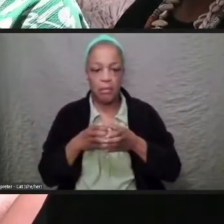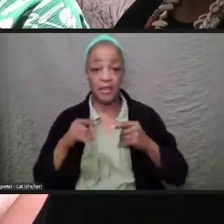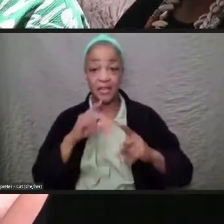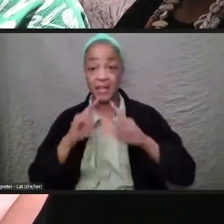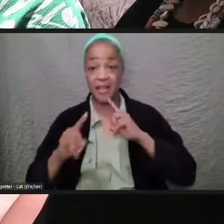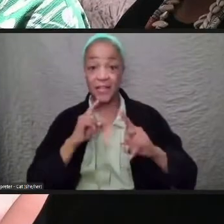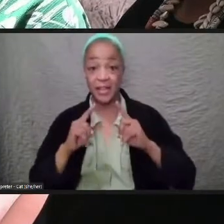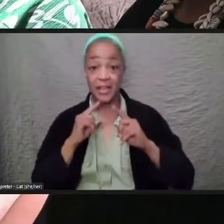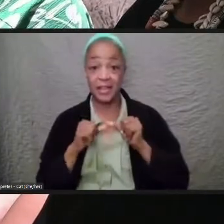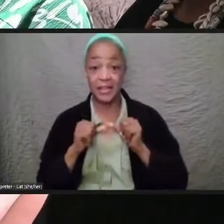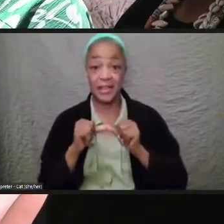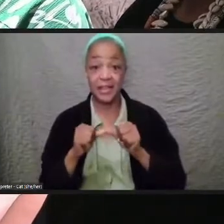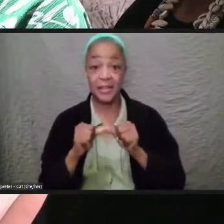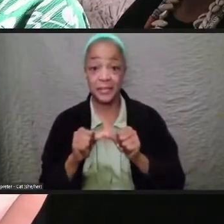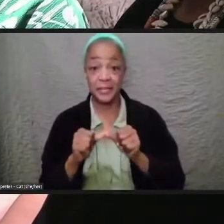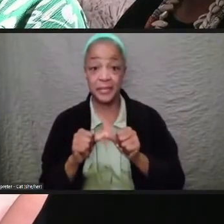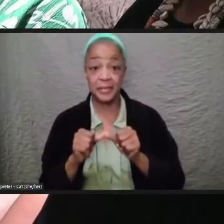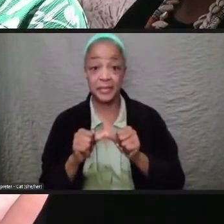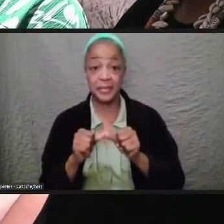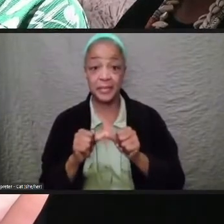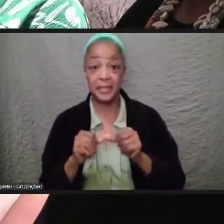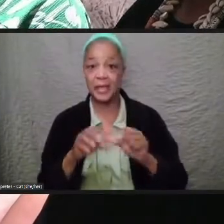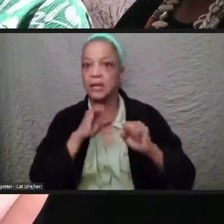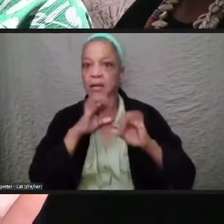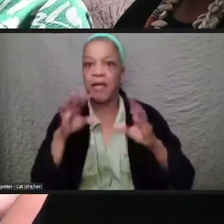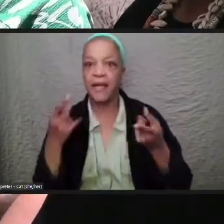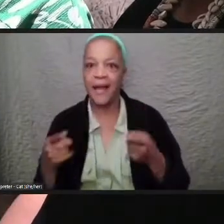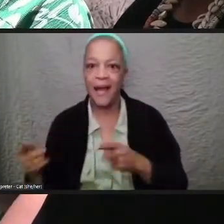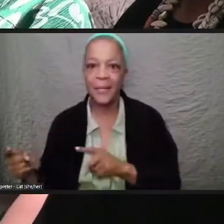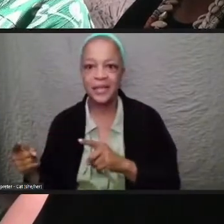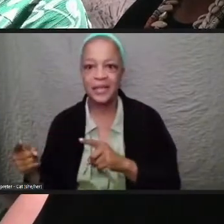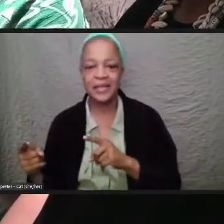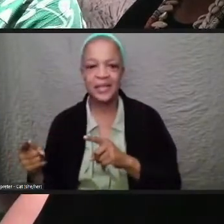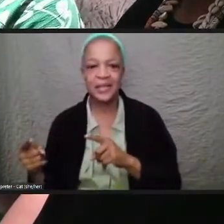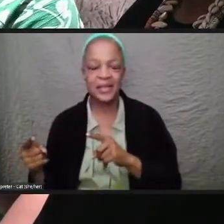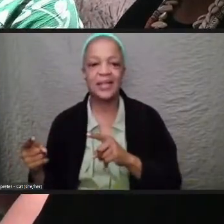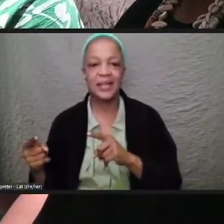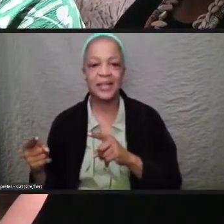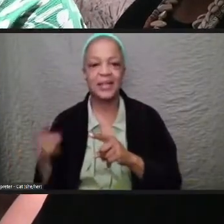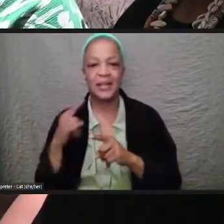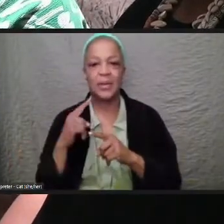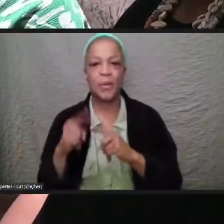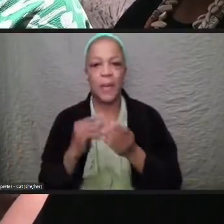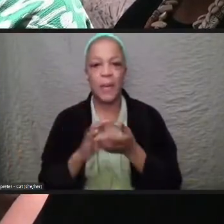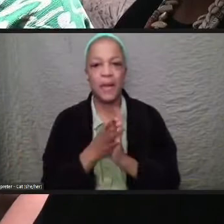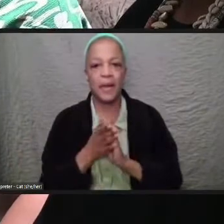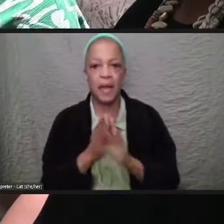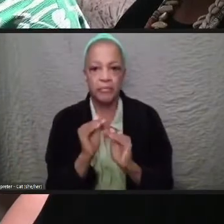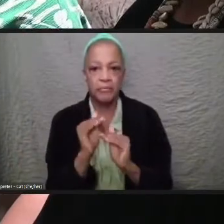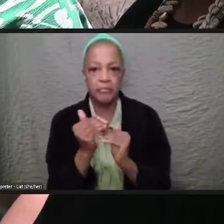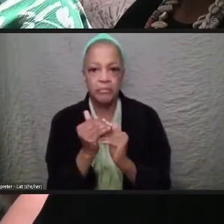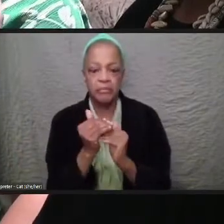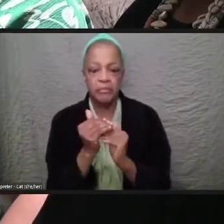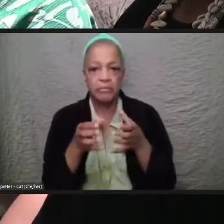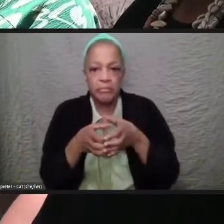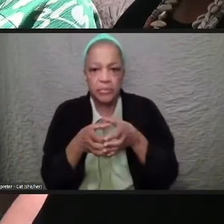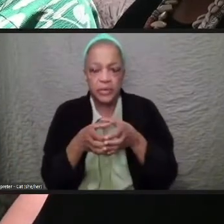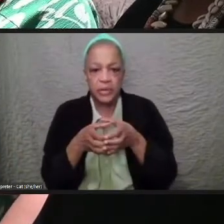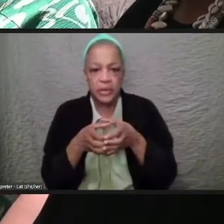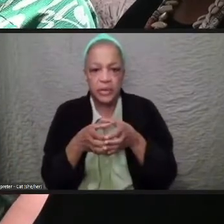conversations keep continuing and nothing happening is when they become contained in the silo. So I think it needs